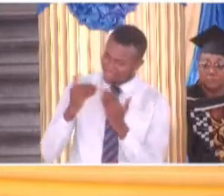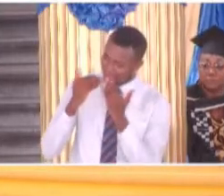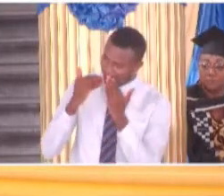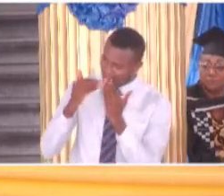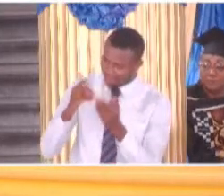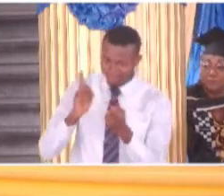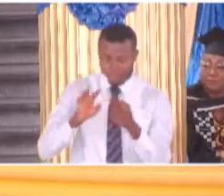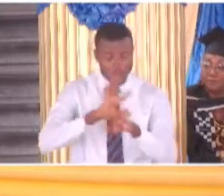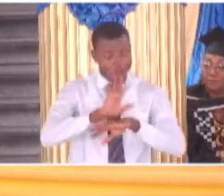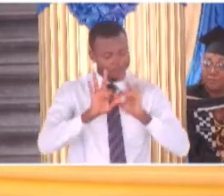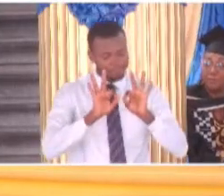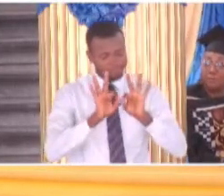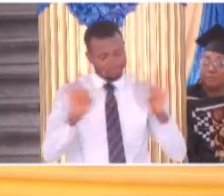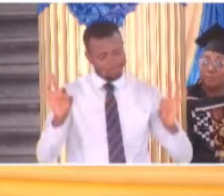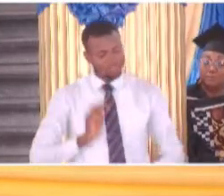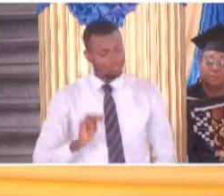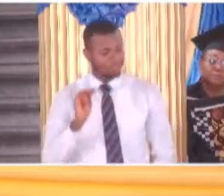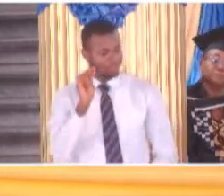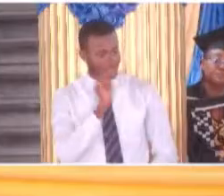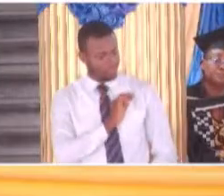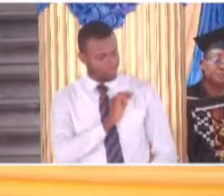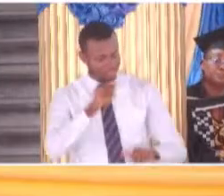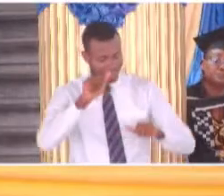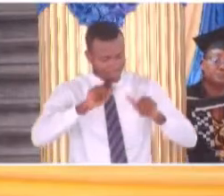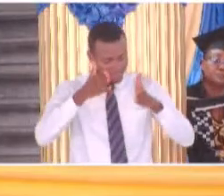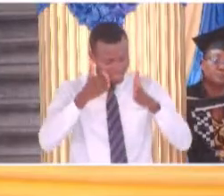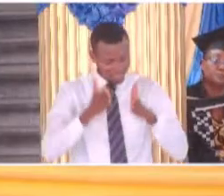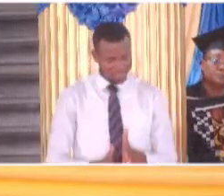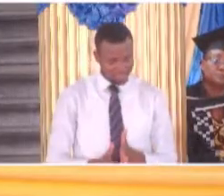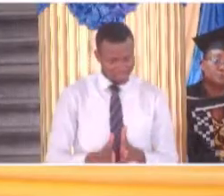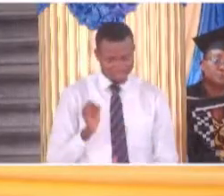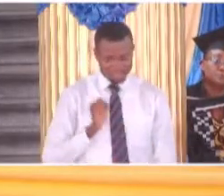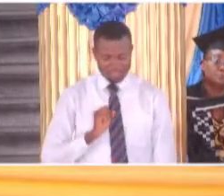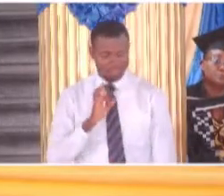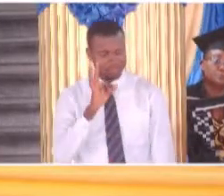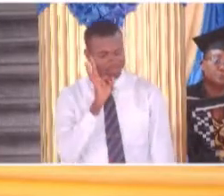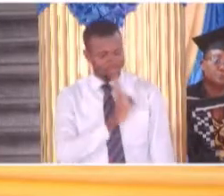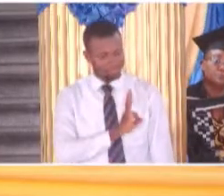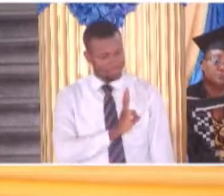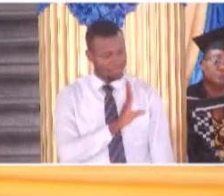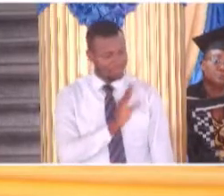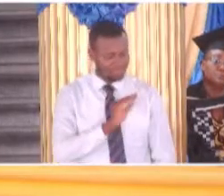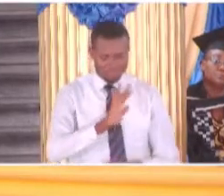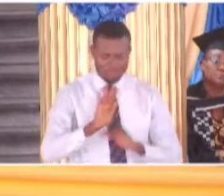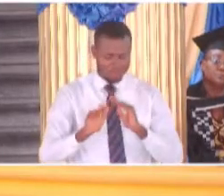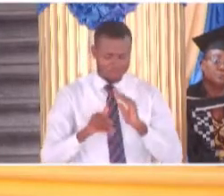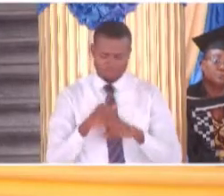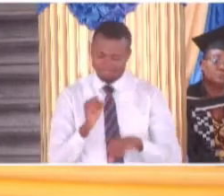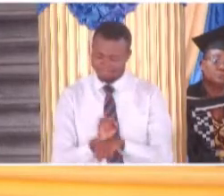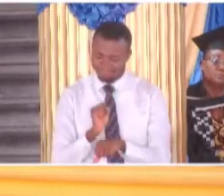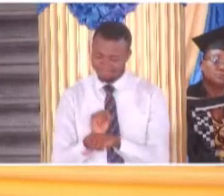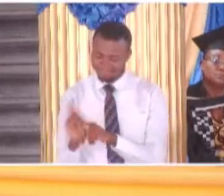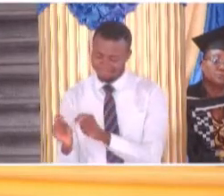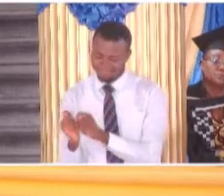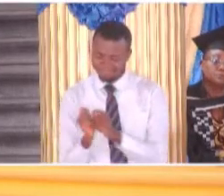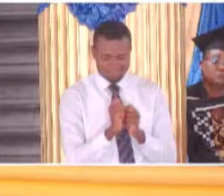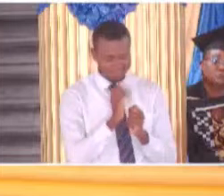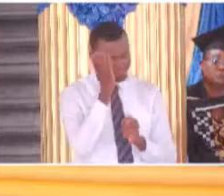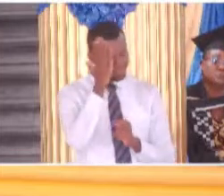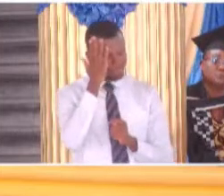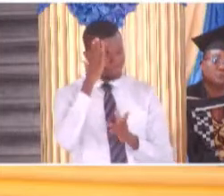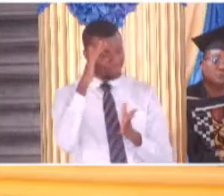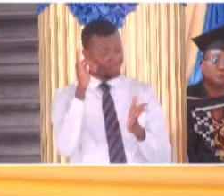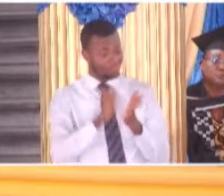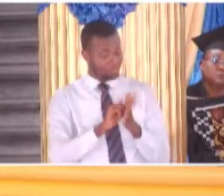the faculty, administrators, staff, and all who have worked together to ensure that